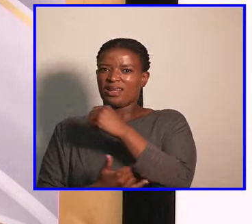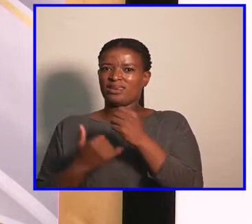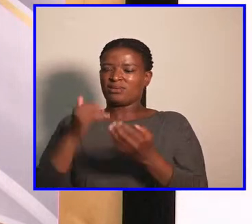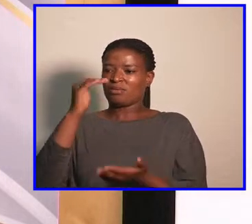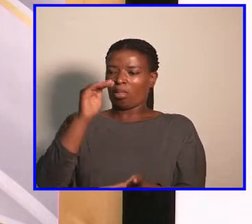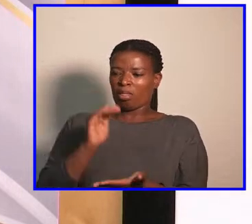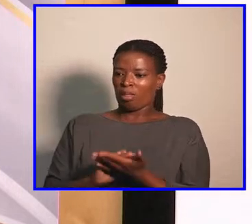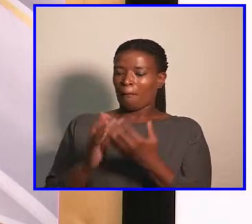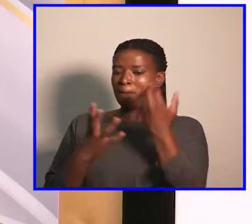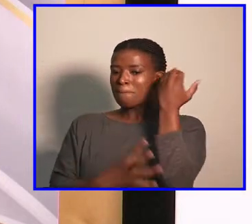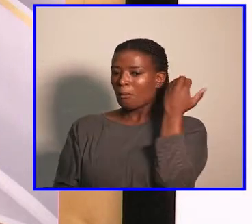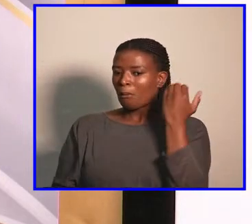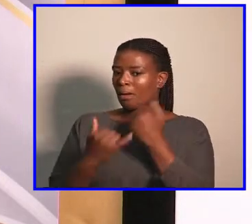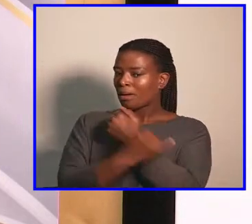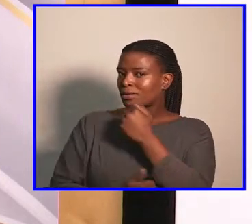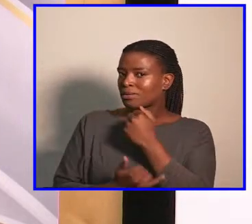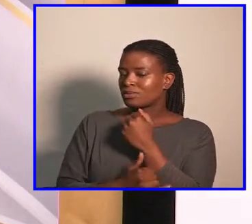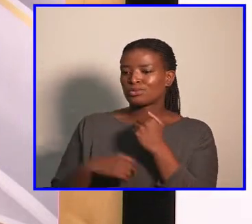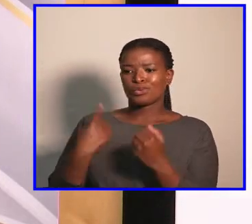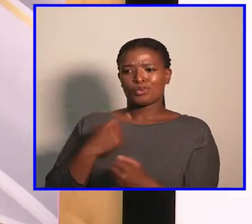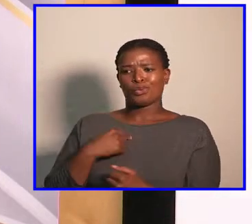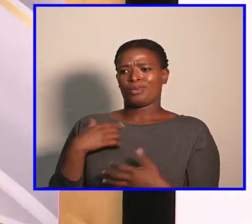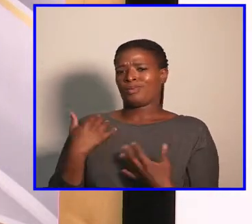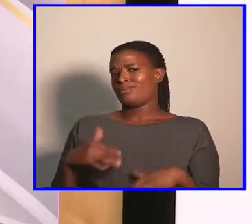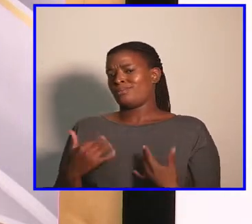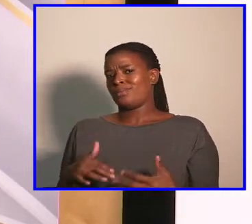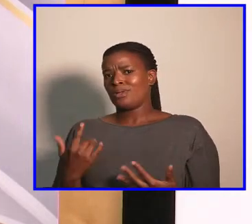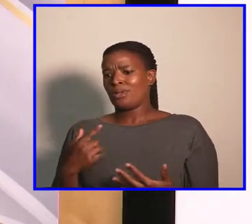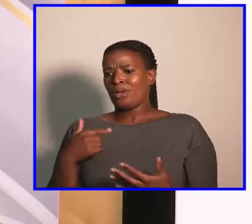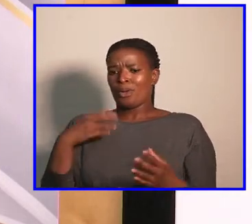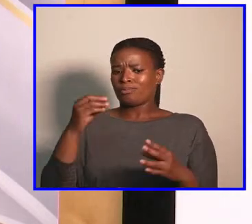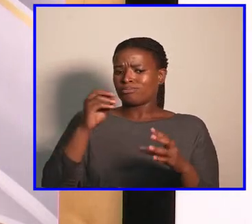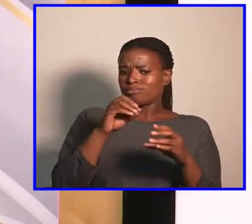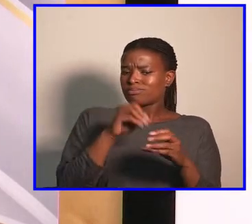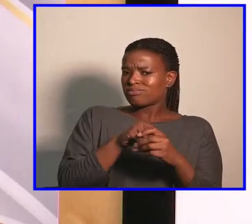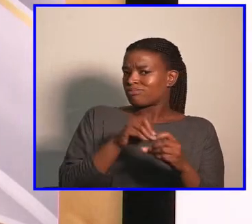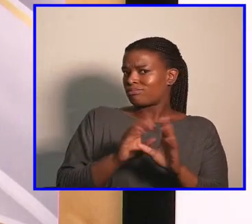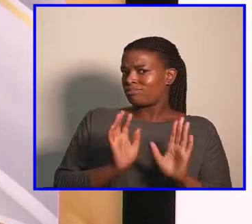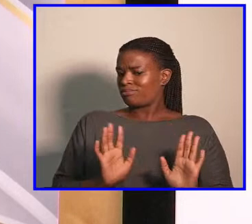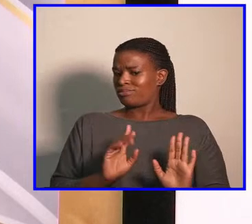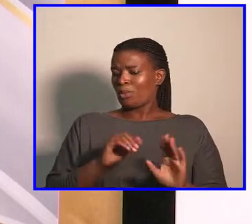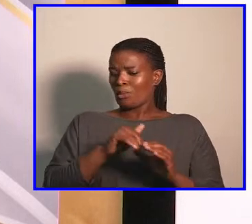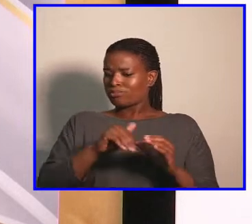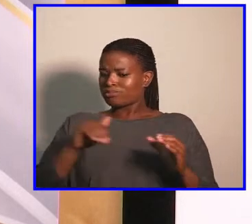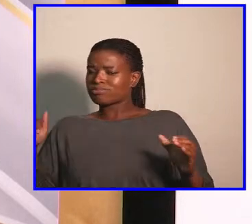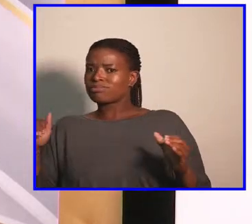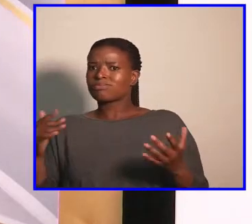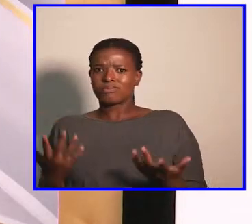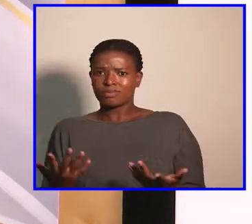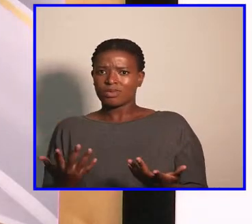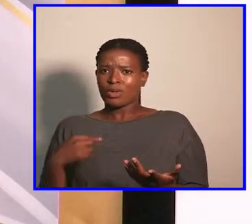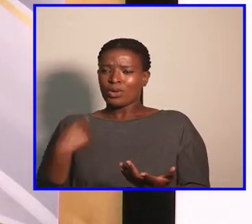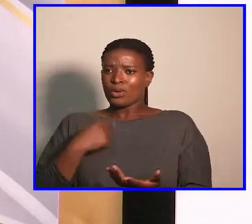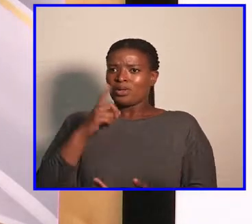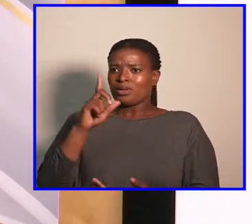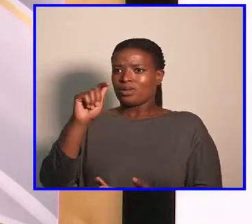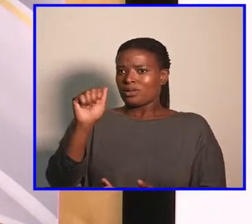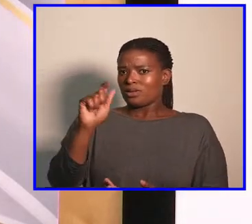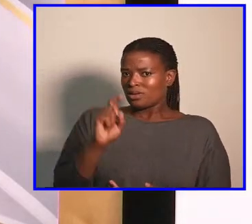poor countries. We are privileged today to not have a largely eroded tax